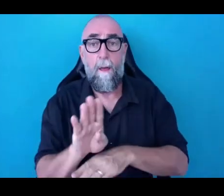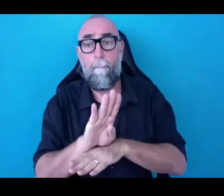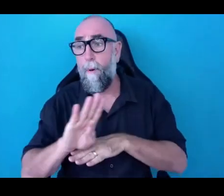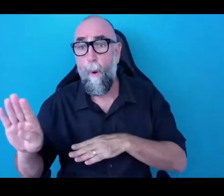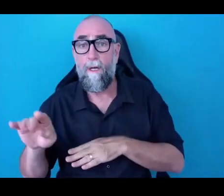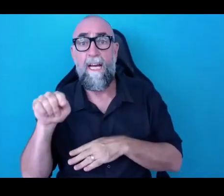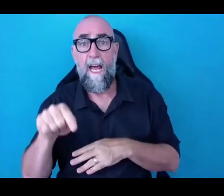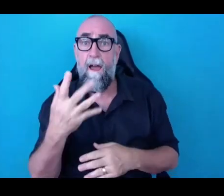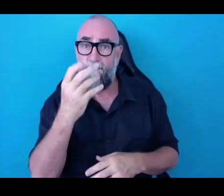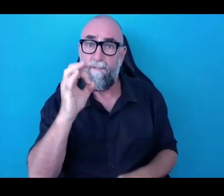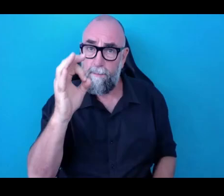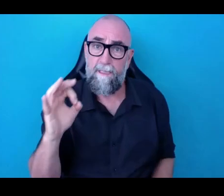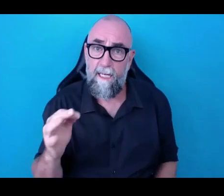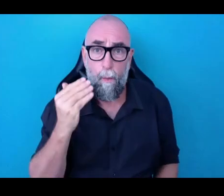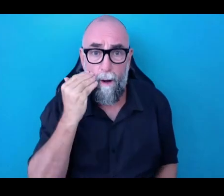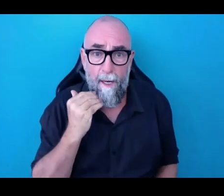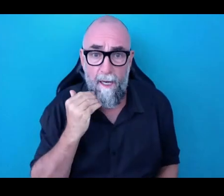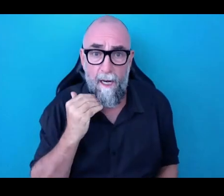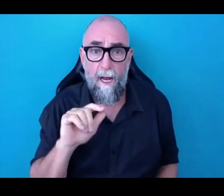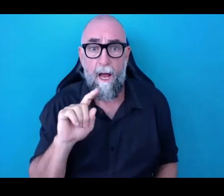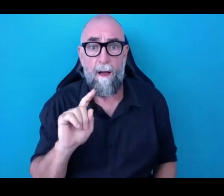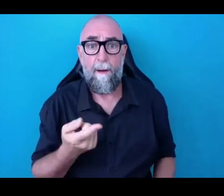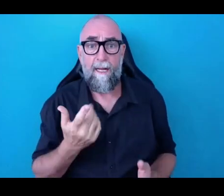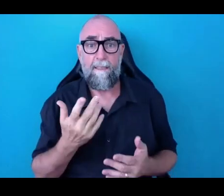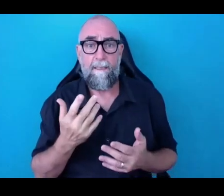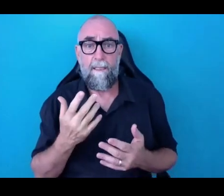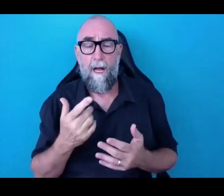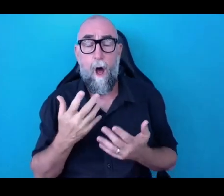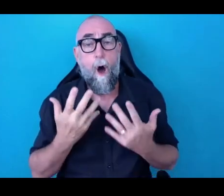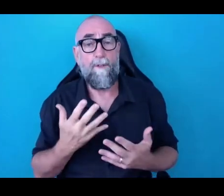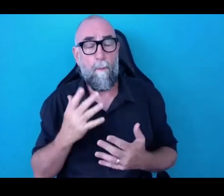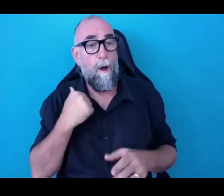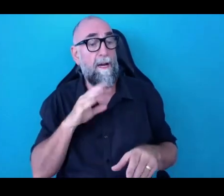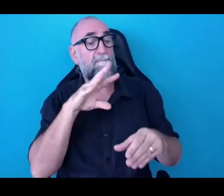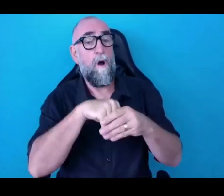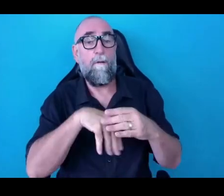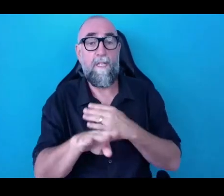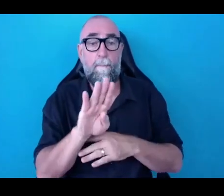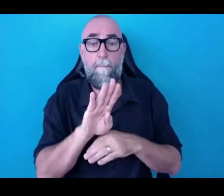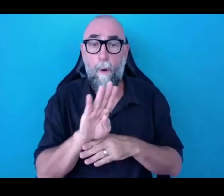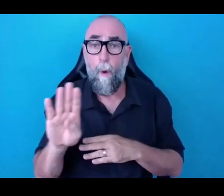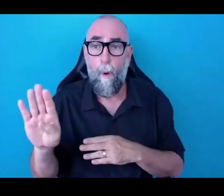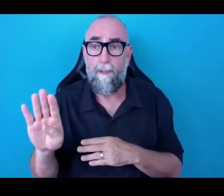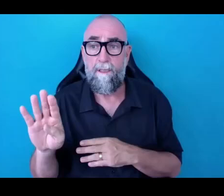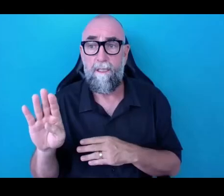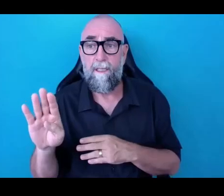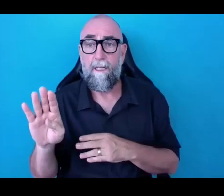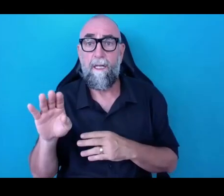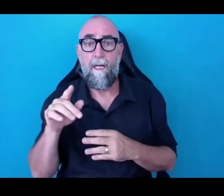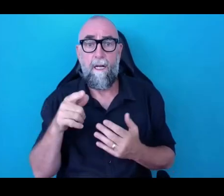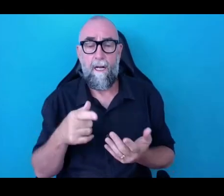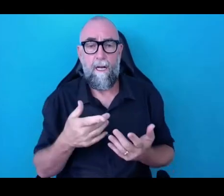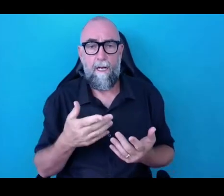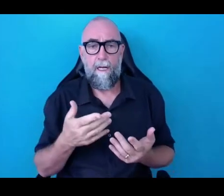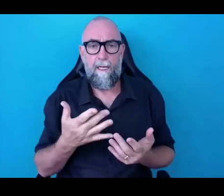And I'm like, is there any women on the board? Or, I'm making decisions about how women engage with